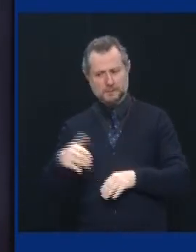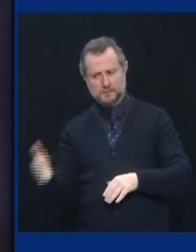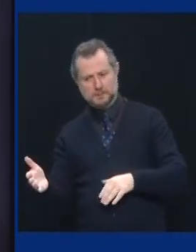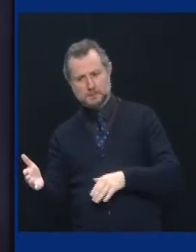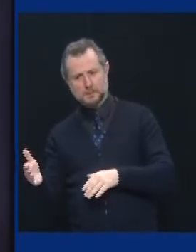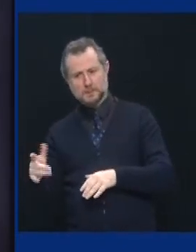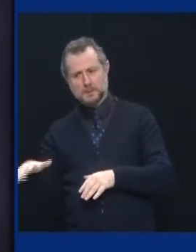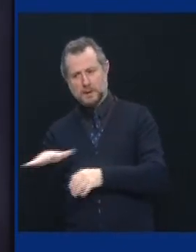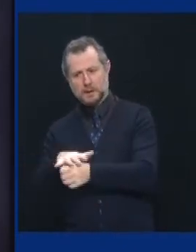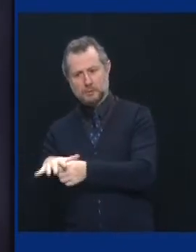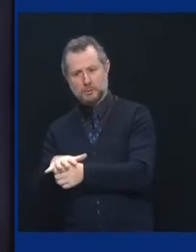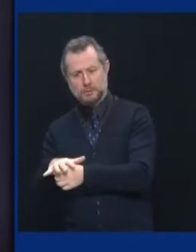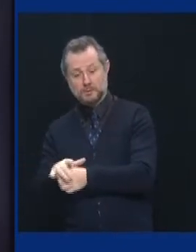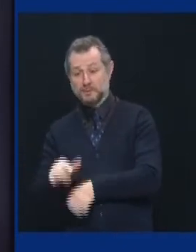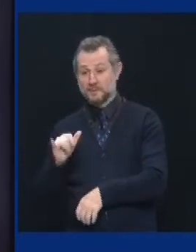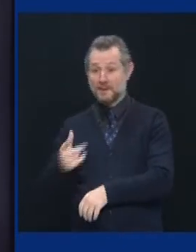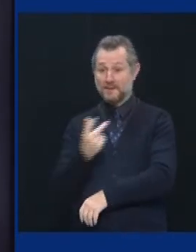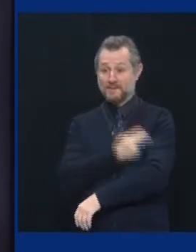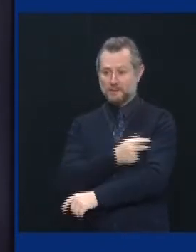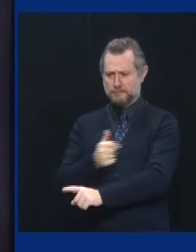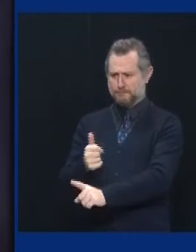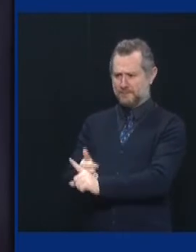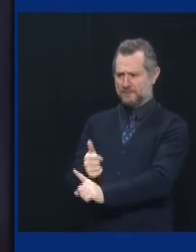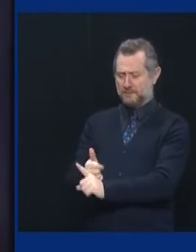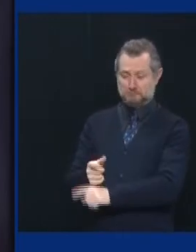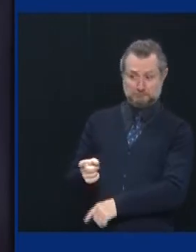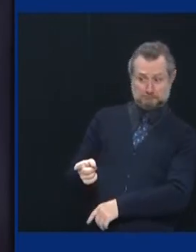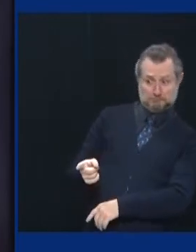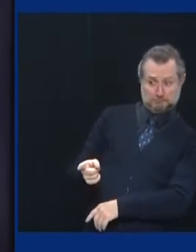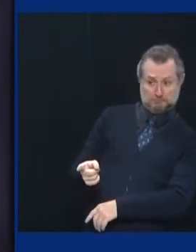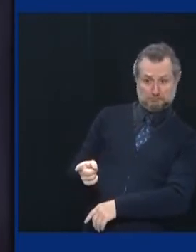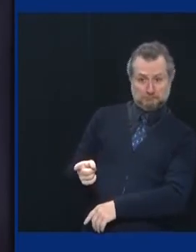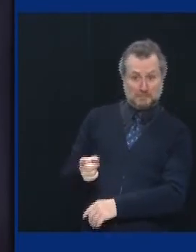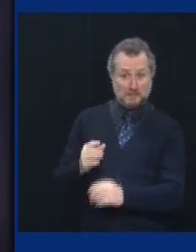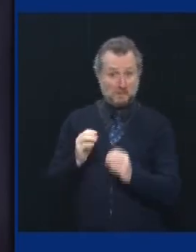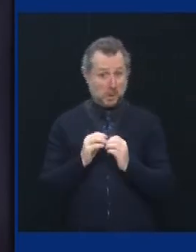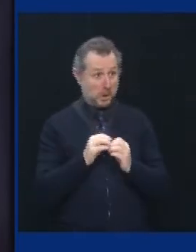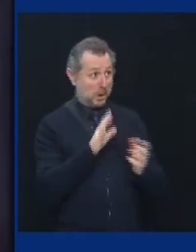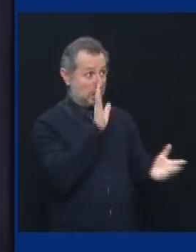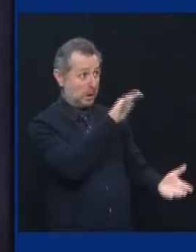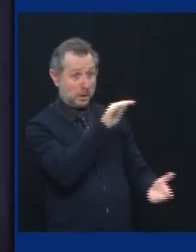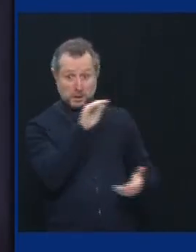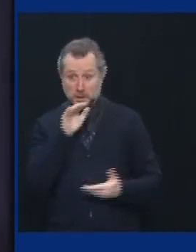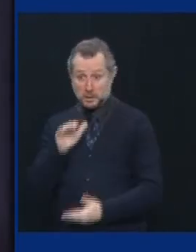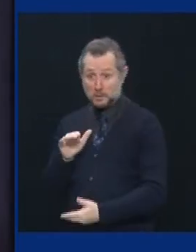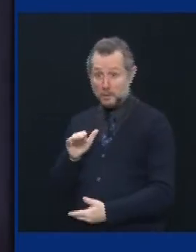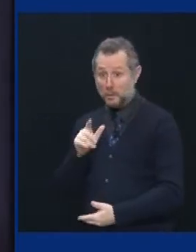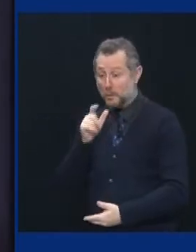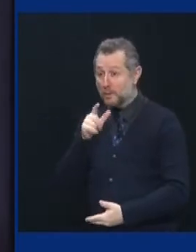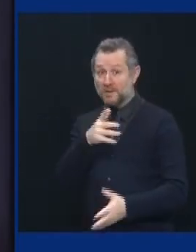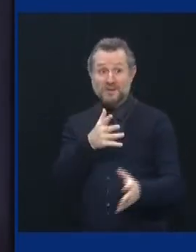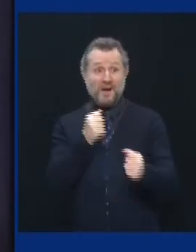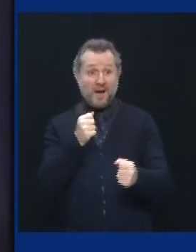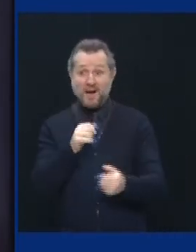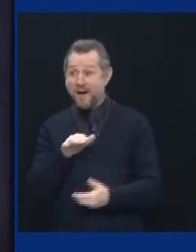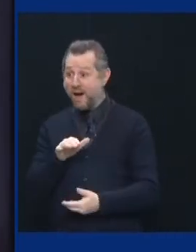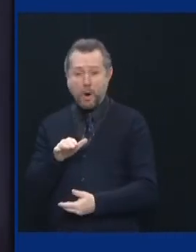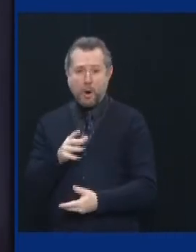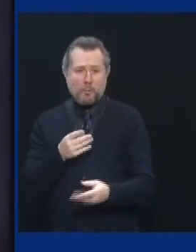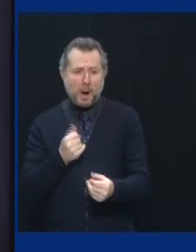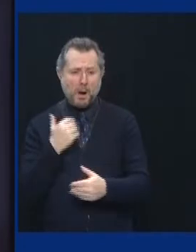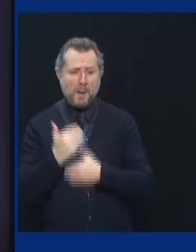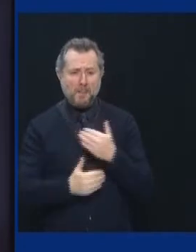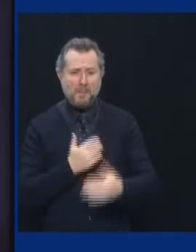just for the vaccines, give the new dosages to the faster, higher